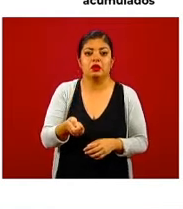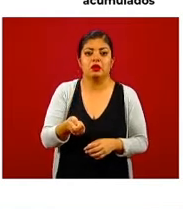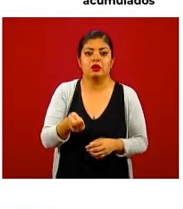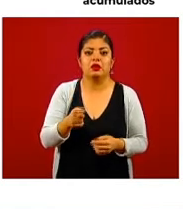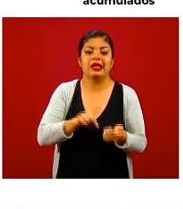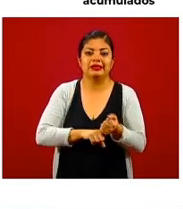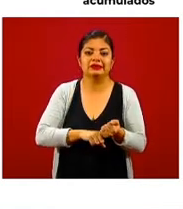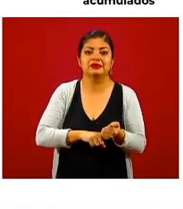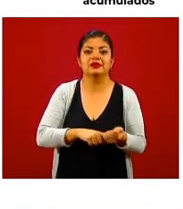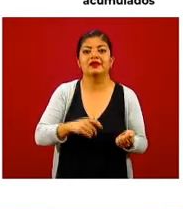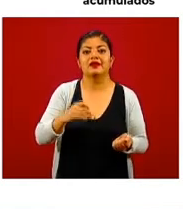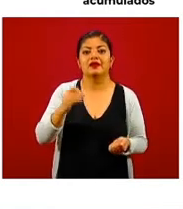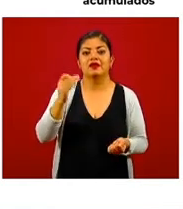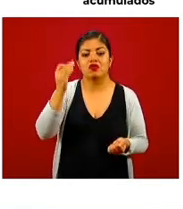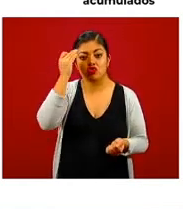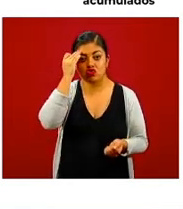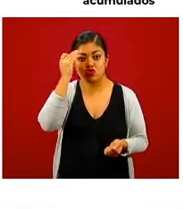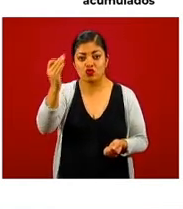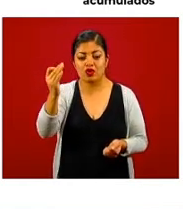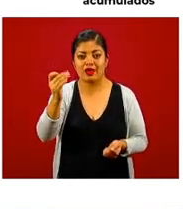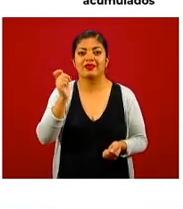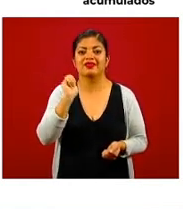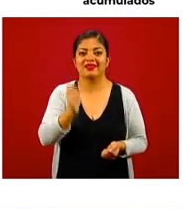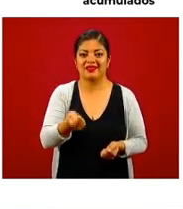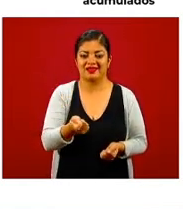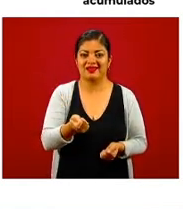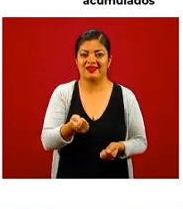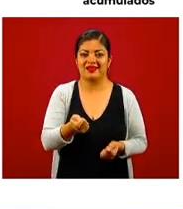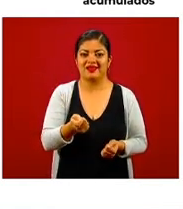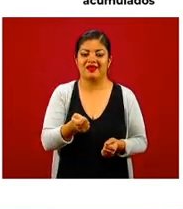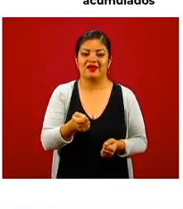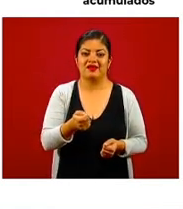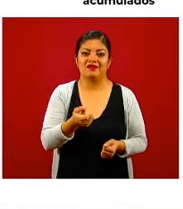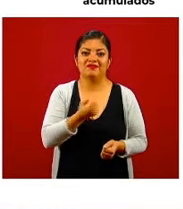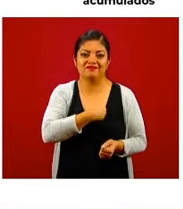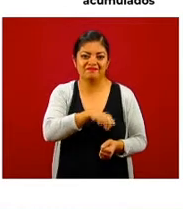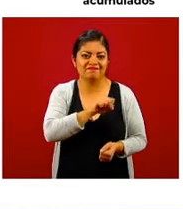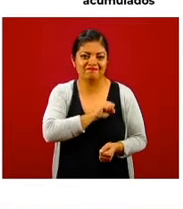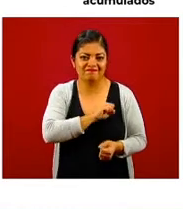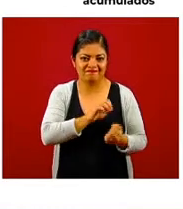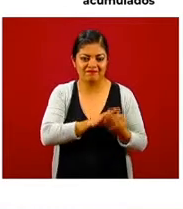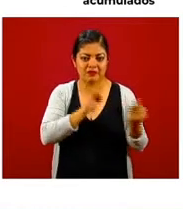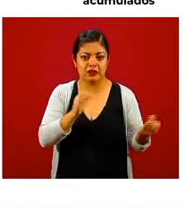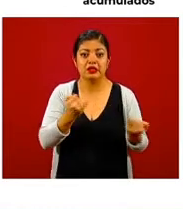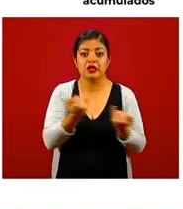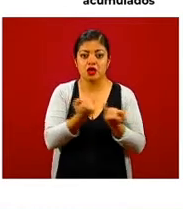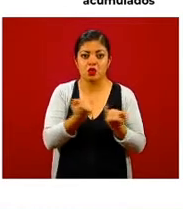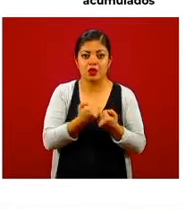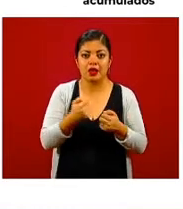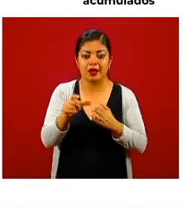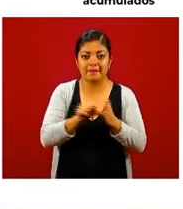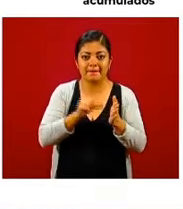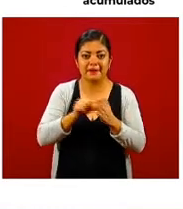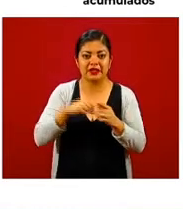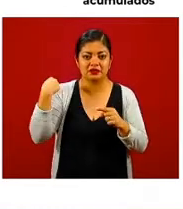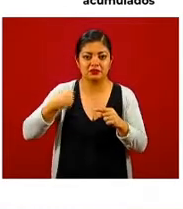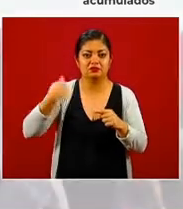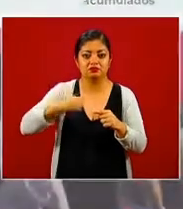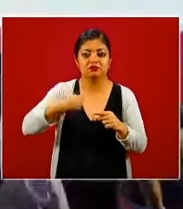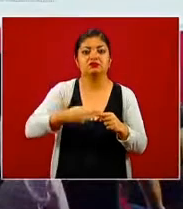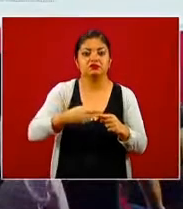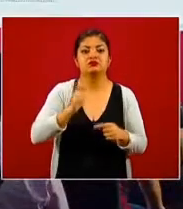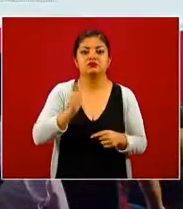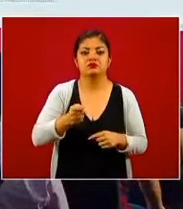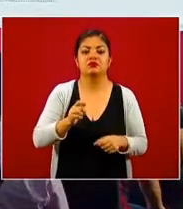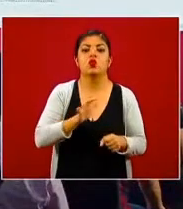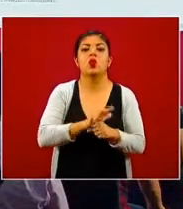and also people who are in their most productive stage, because during the national safe distancing campaign